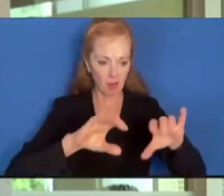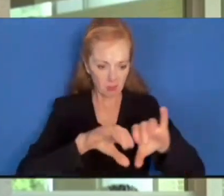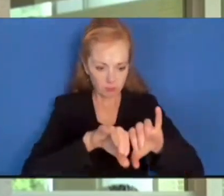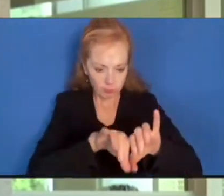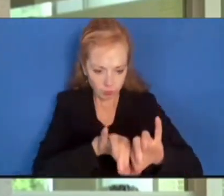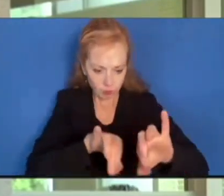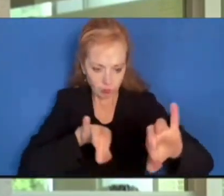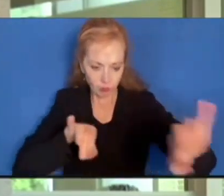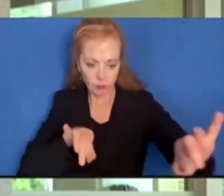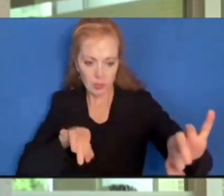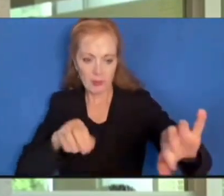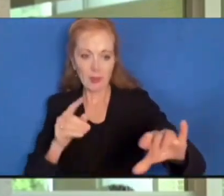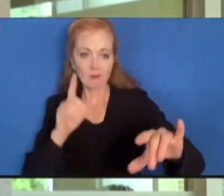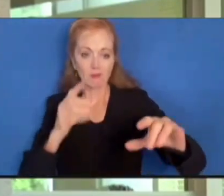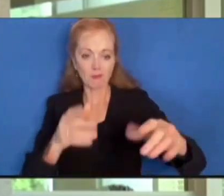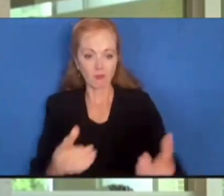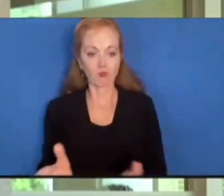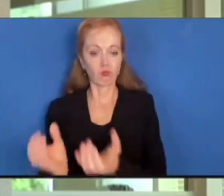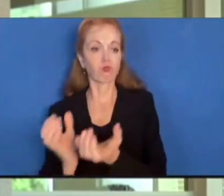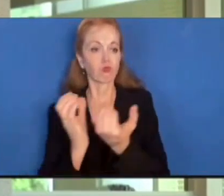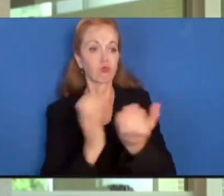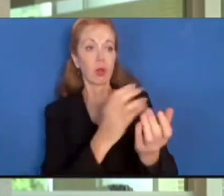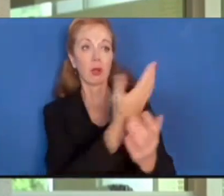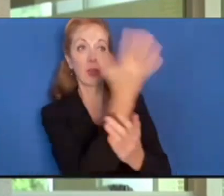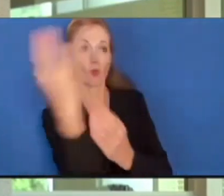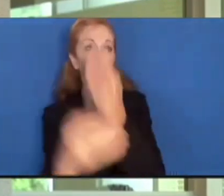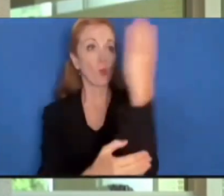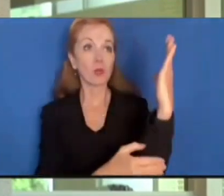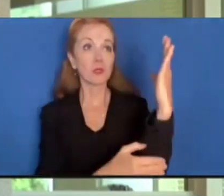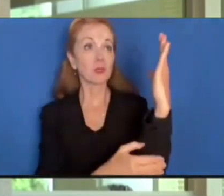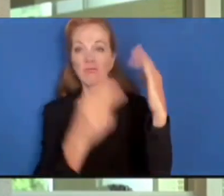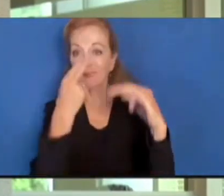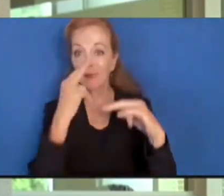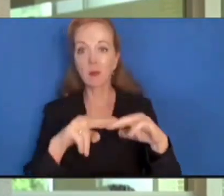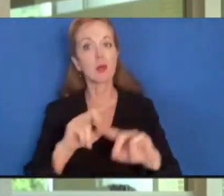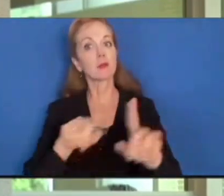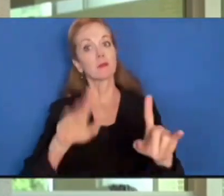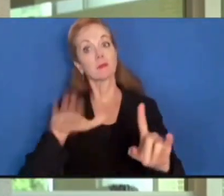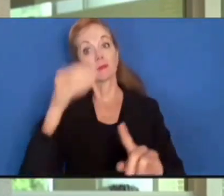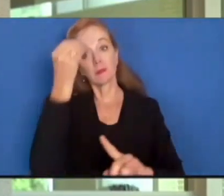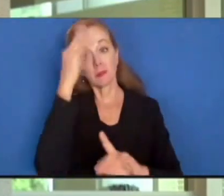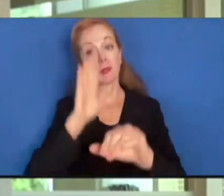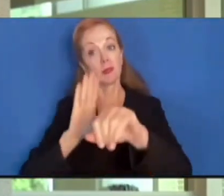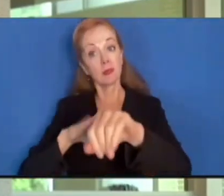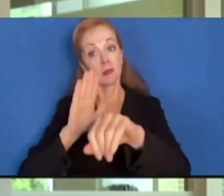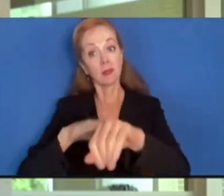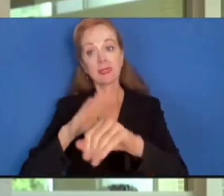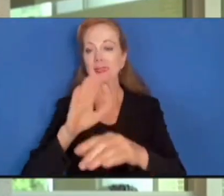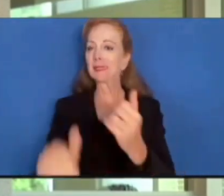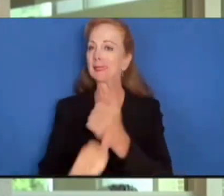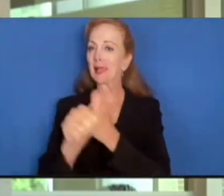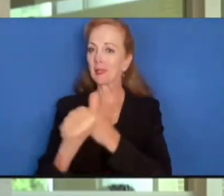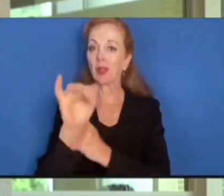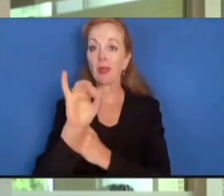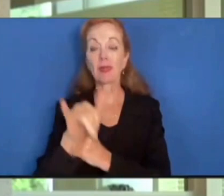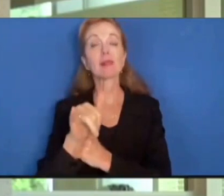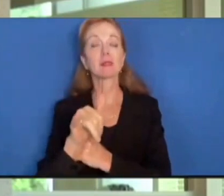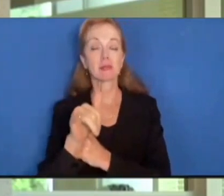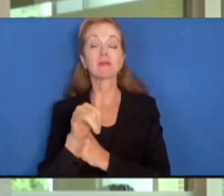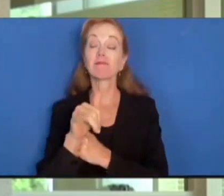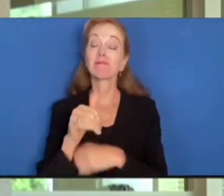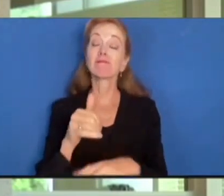the woods just to have a little fun, but it's very dangerous, and that's primarily the reason why it's illegal is because